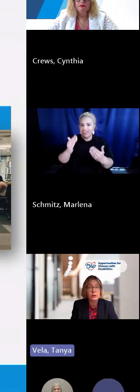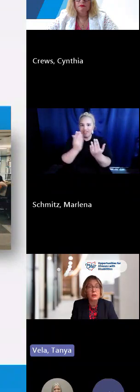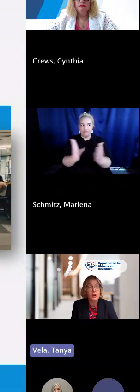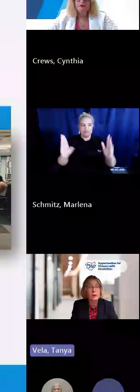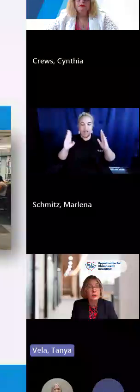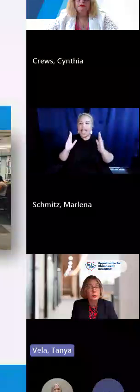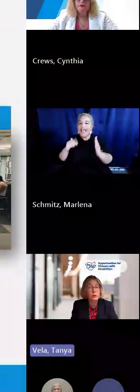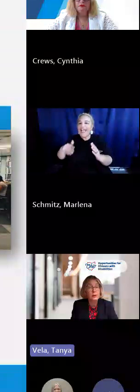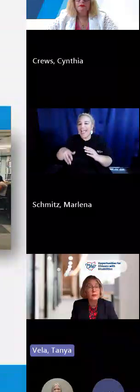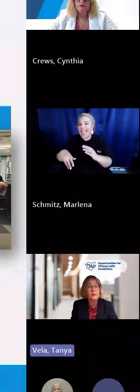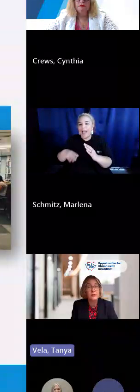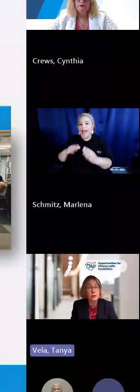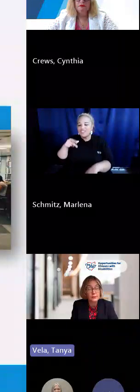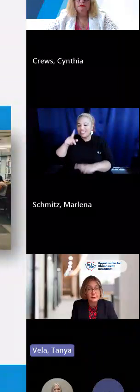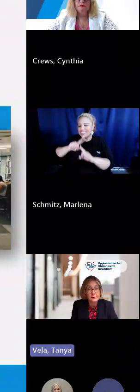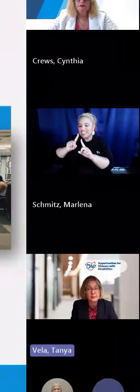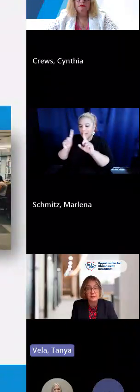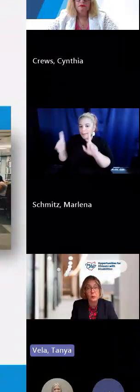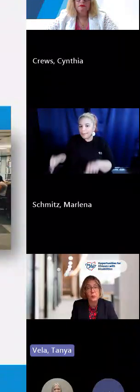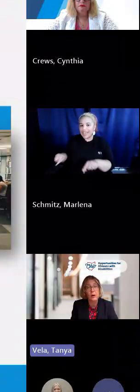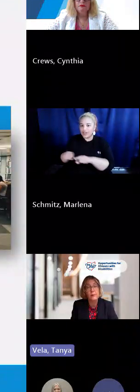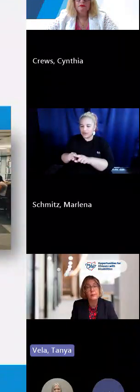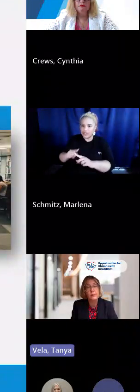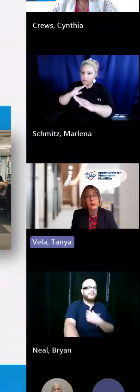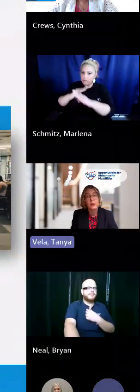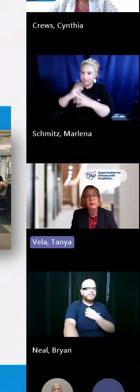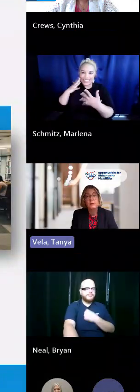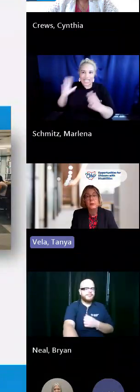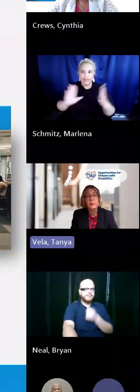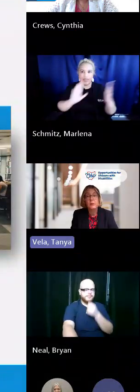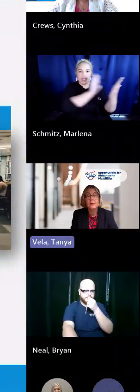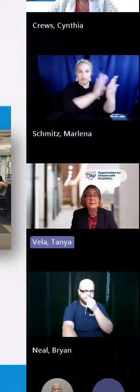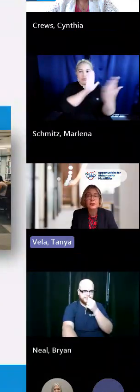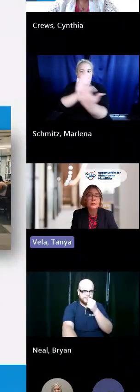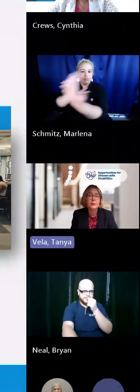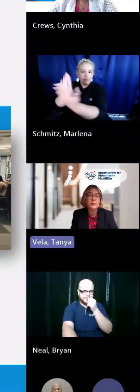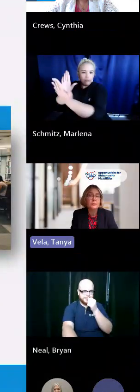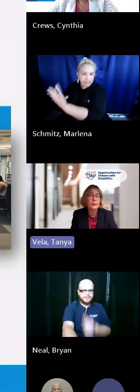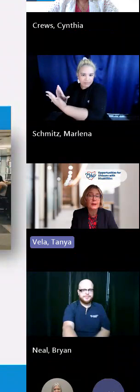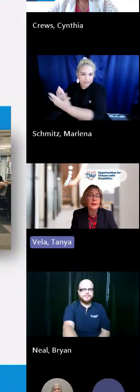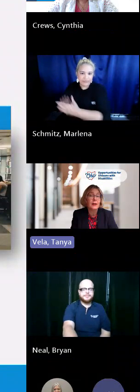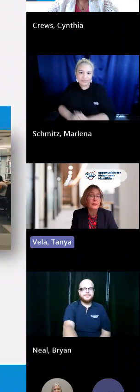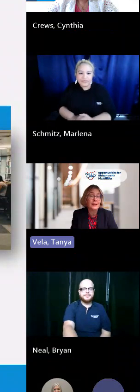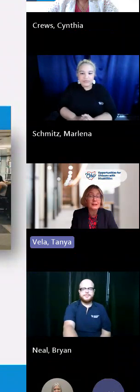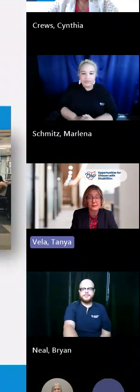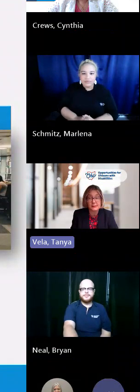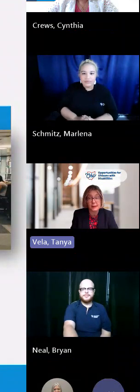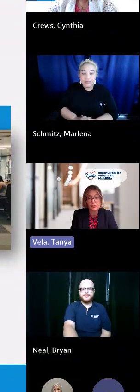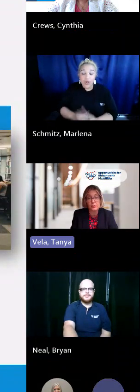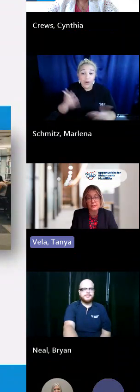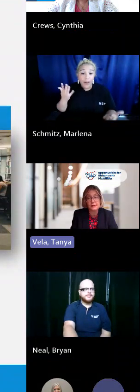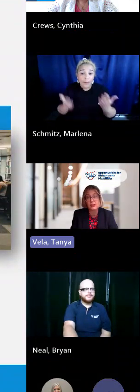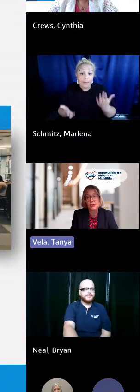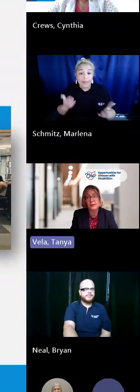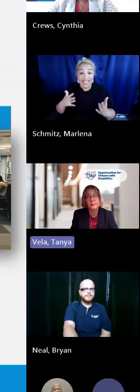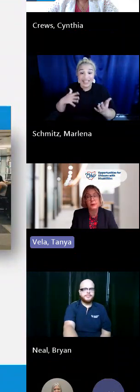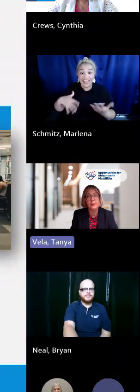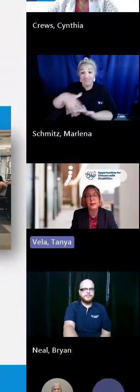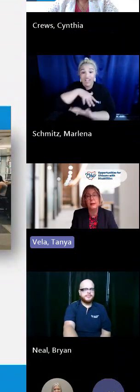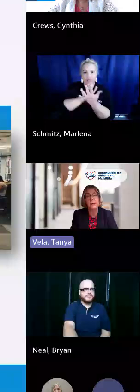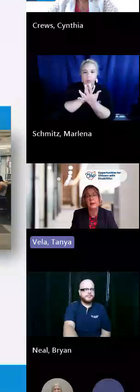touch, auditory, visual systems, and more. So consider permitting a flexible schedule,